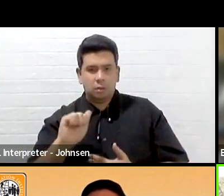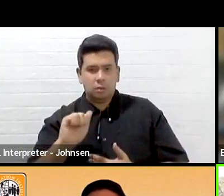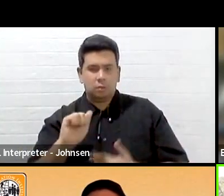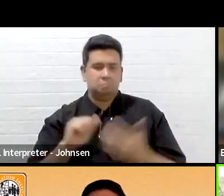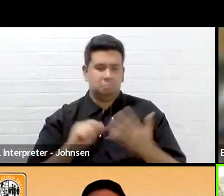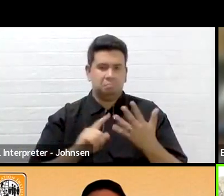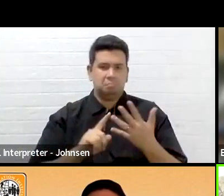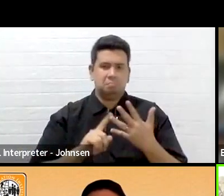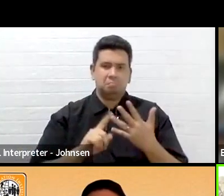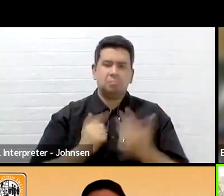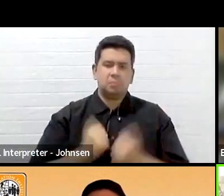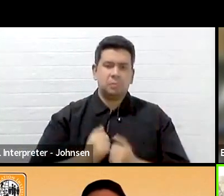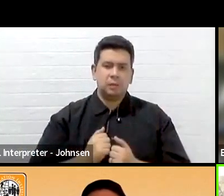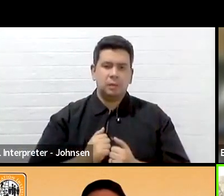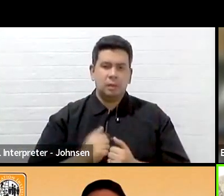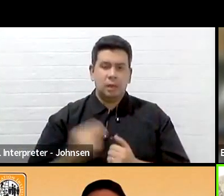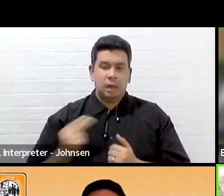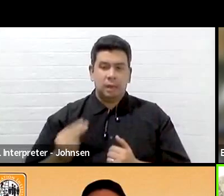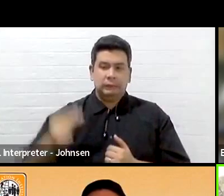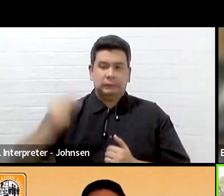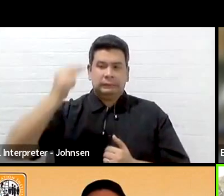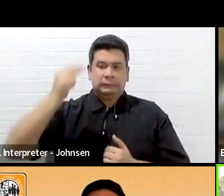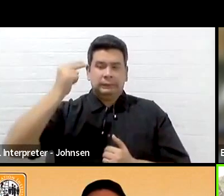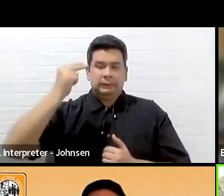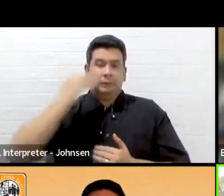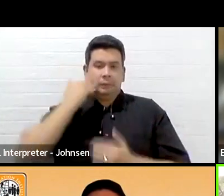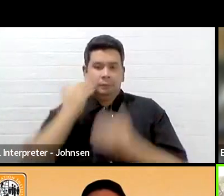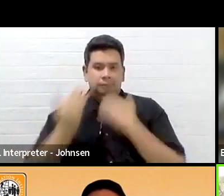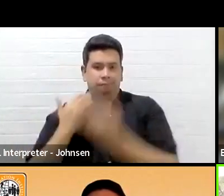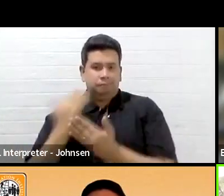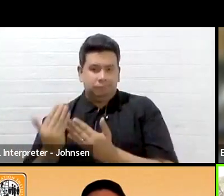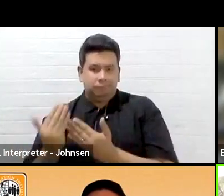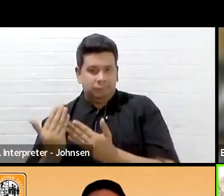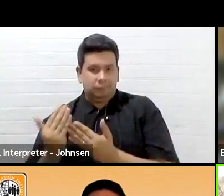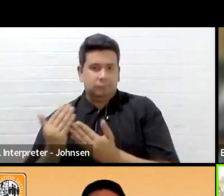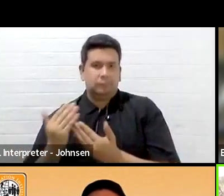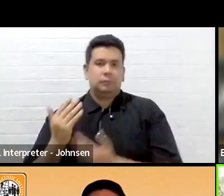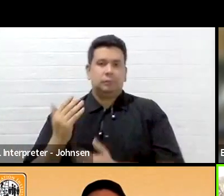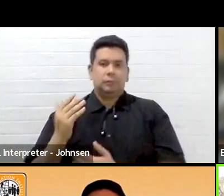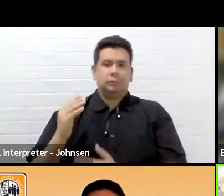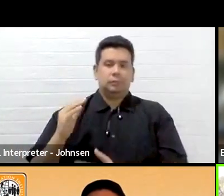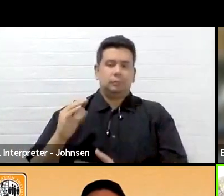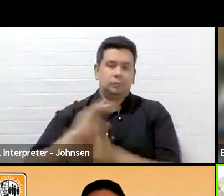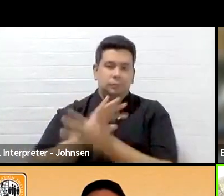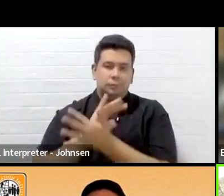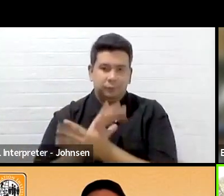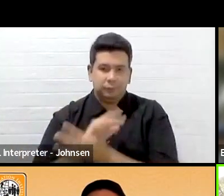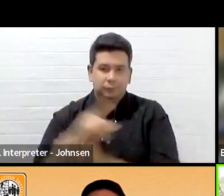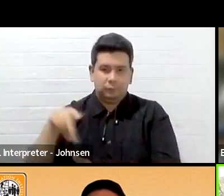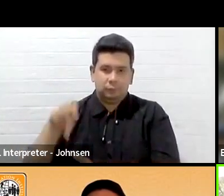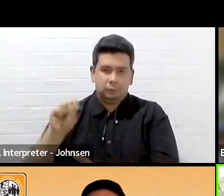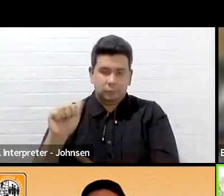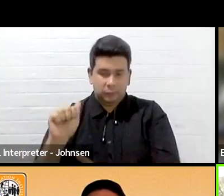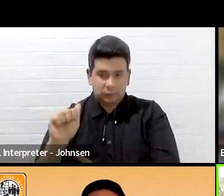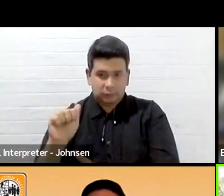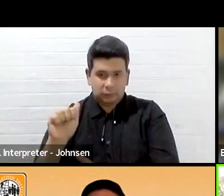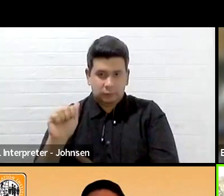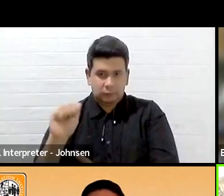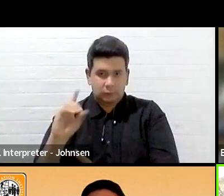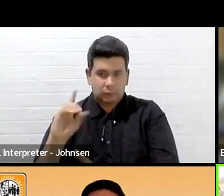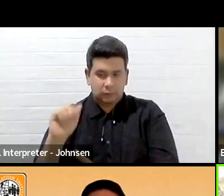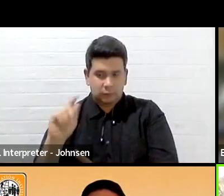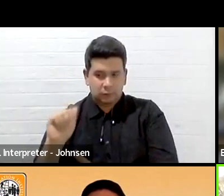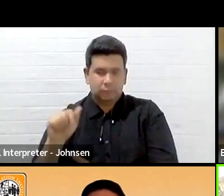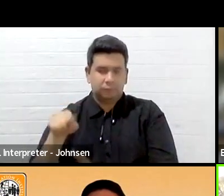rate if we use the PSA data to determine case fatality